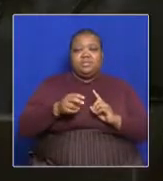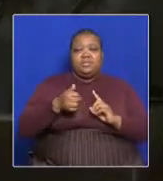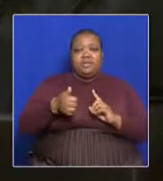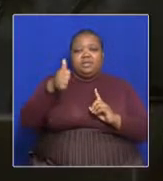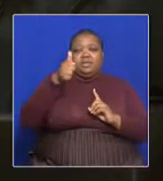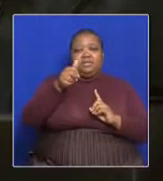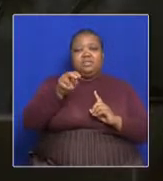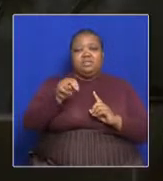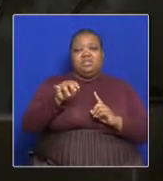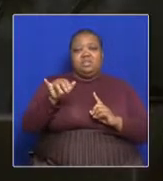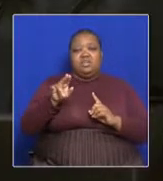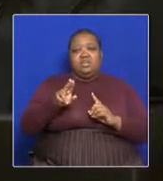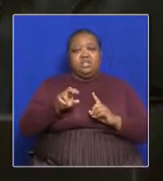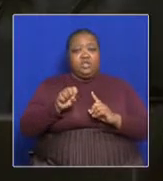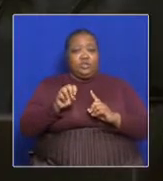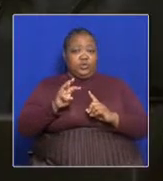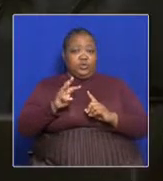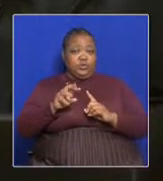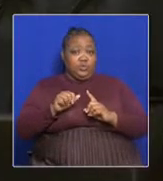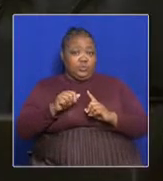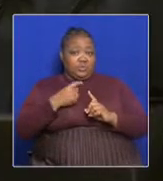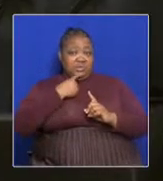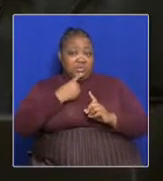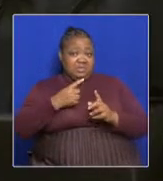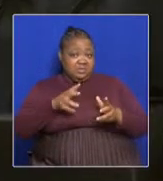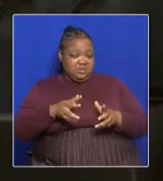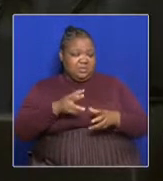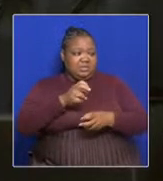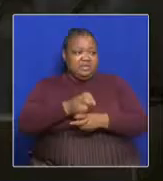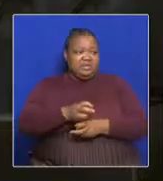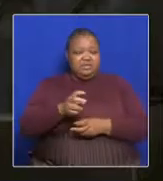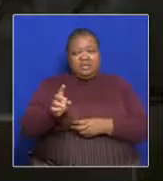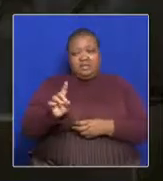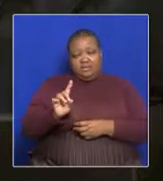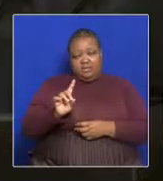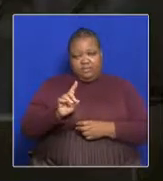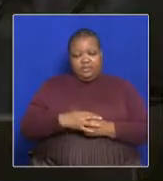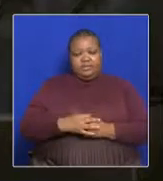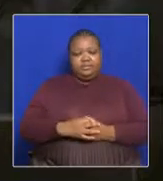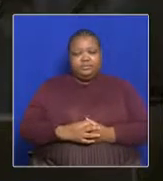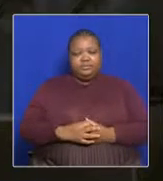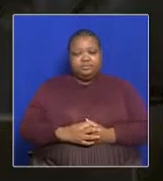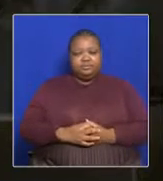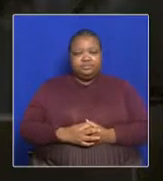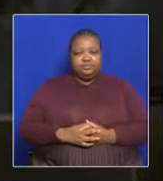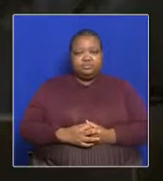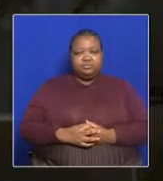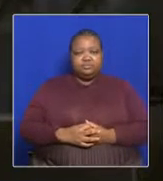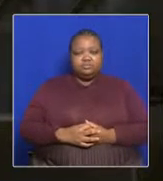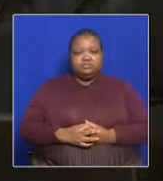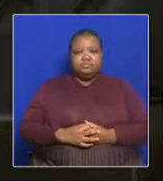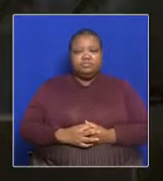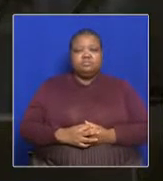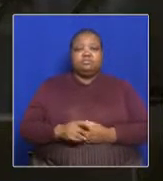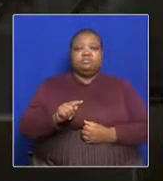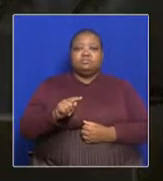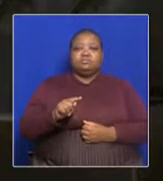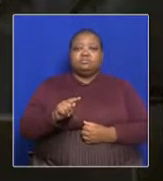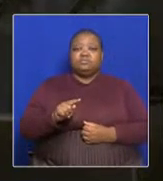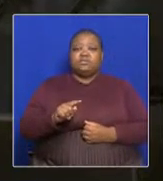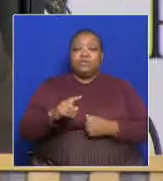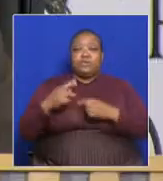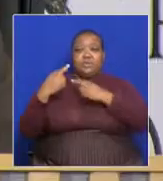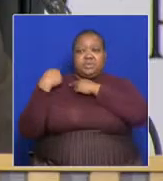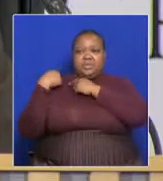that. But what I have a difficulty with is you washing your hands off responsibility of